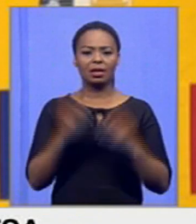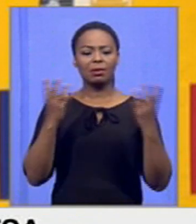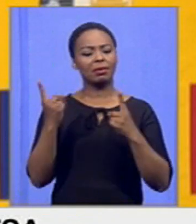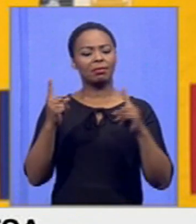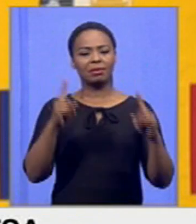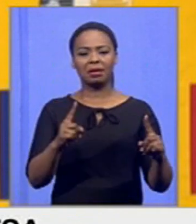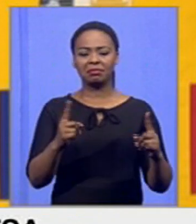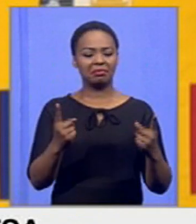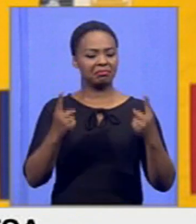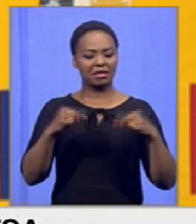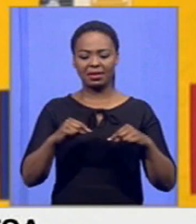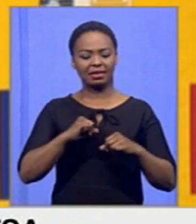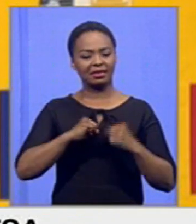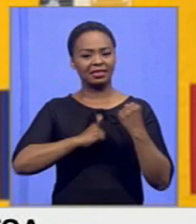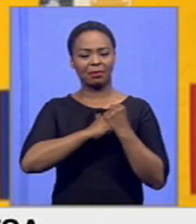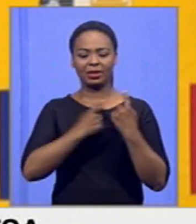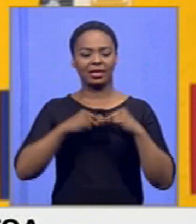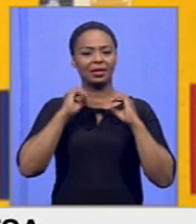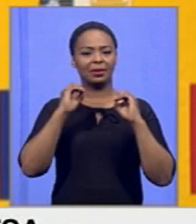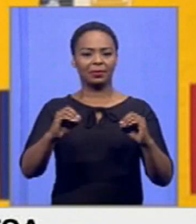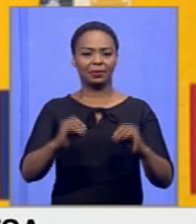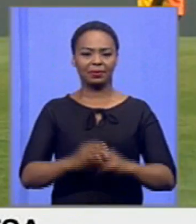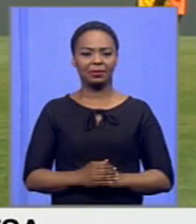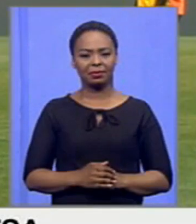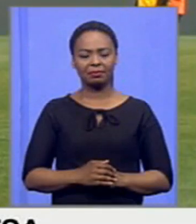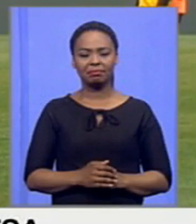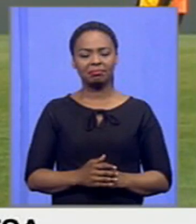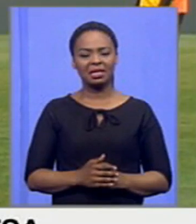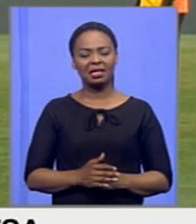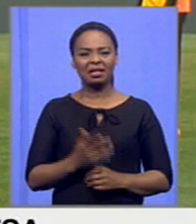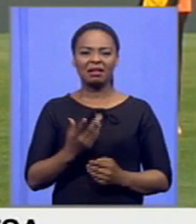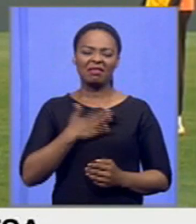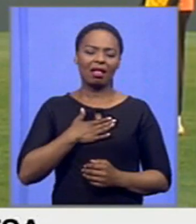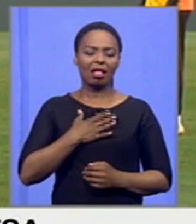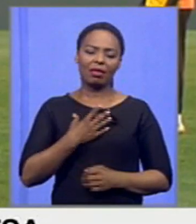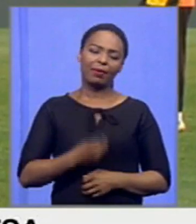support us, and we don't give in a good fight.